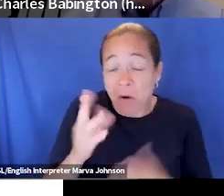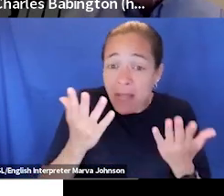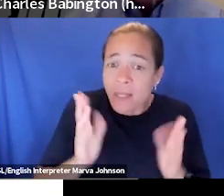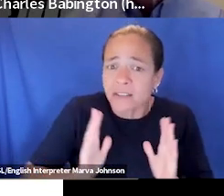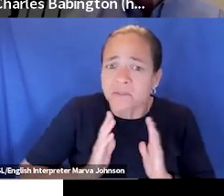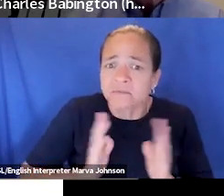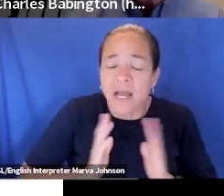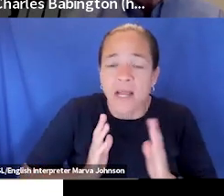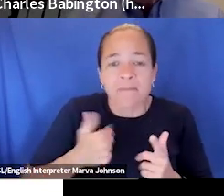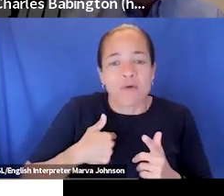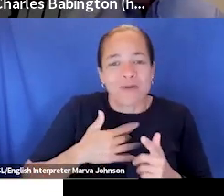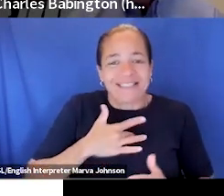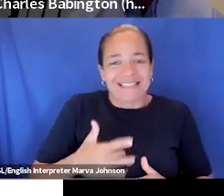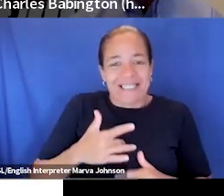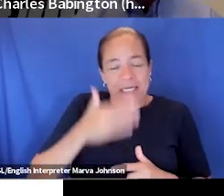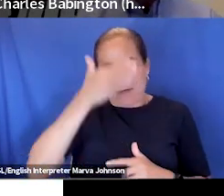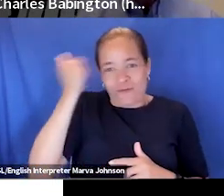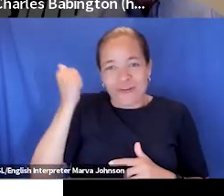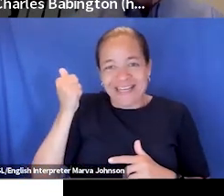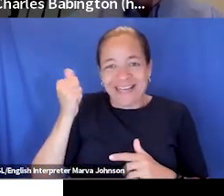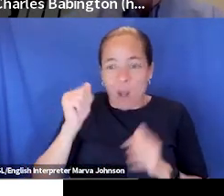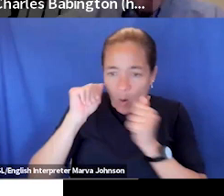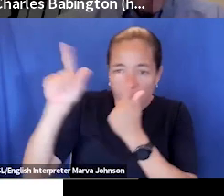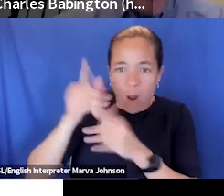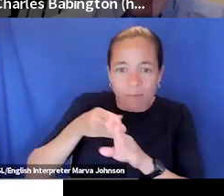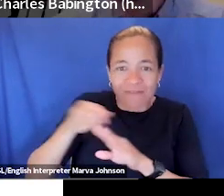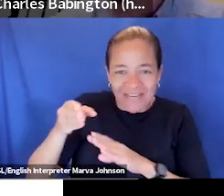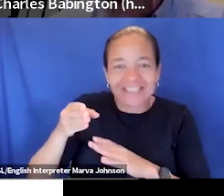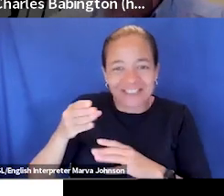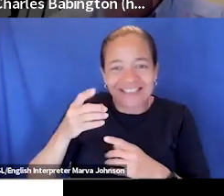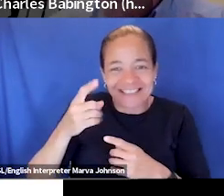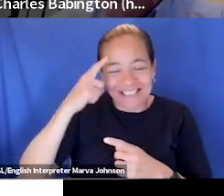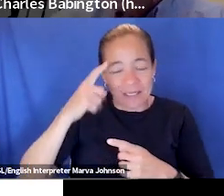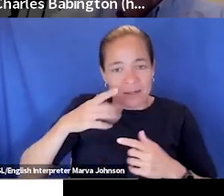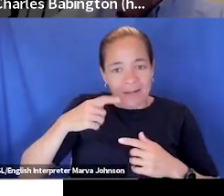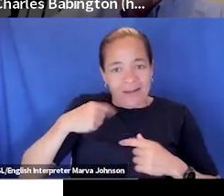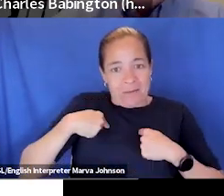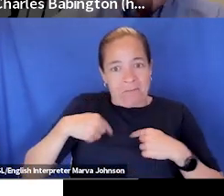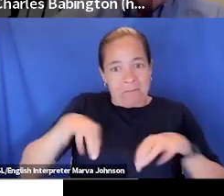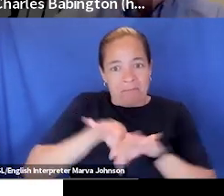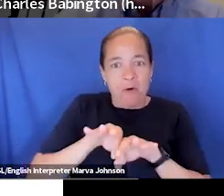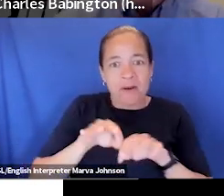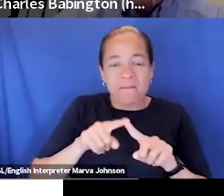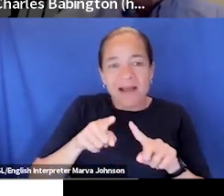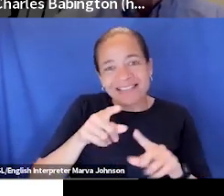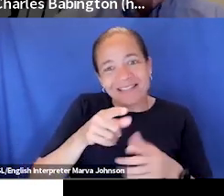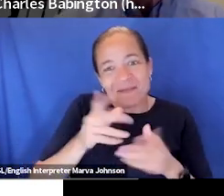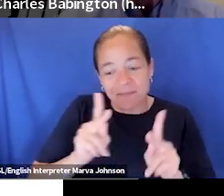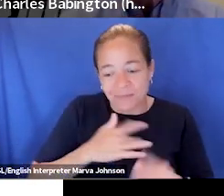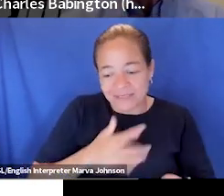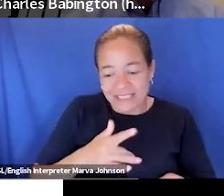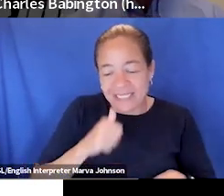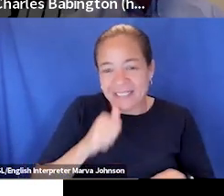Every profession does. All right. So the next main tip I would give you is to